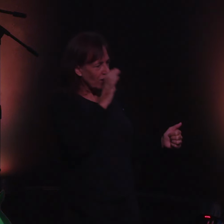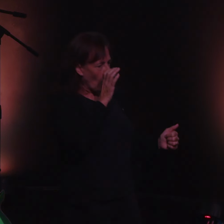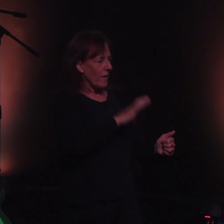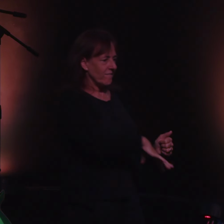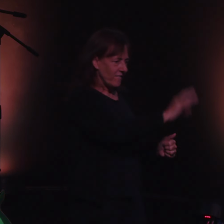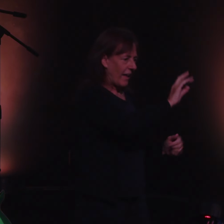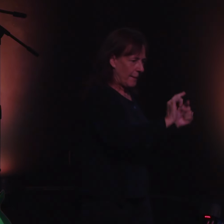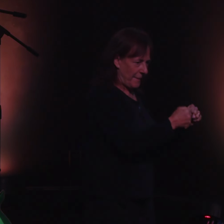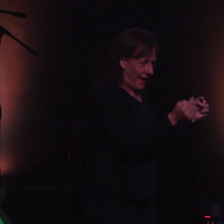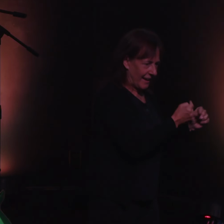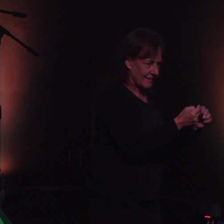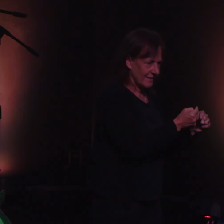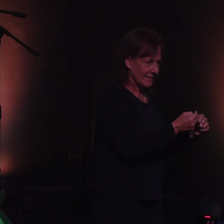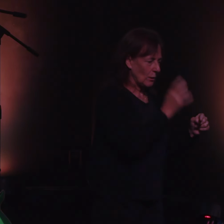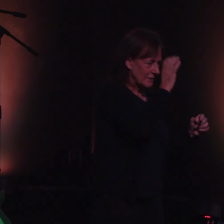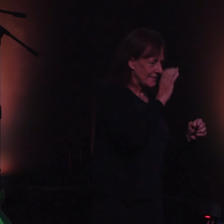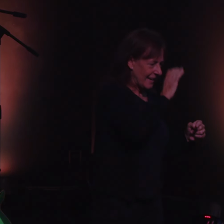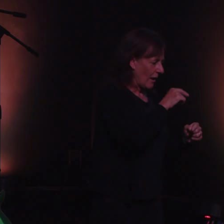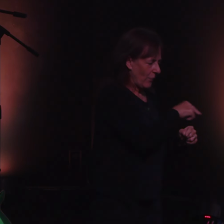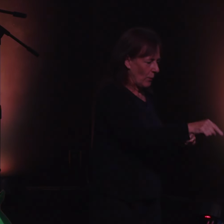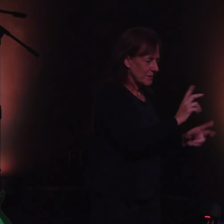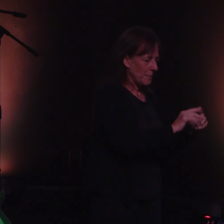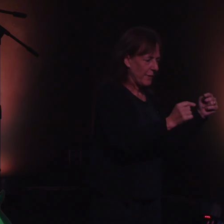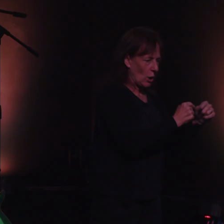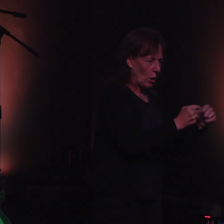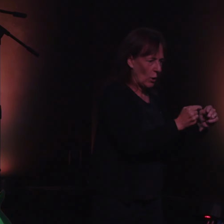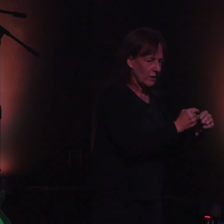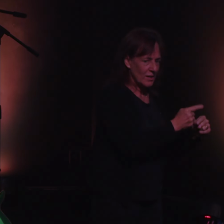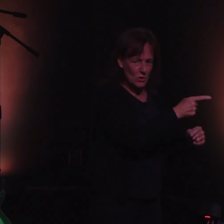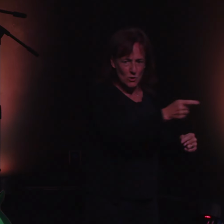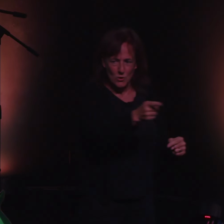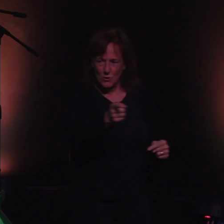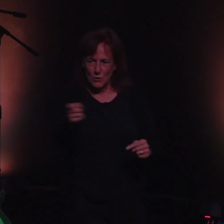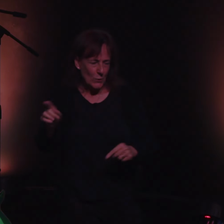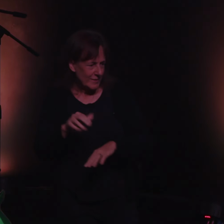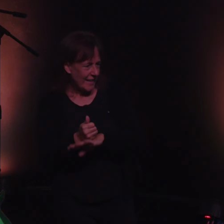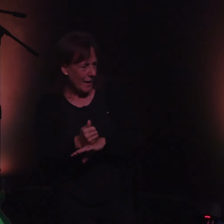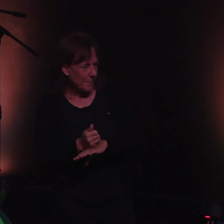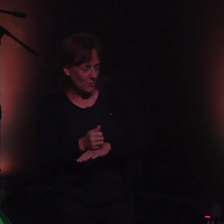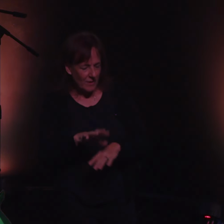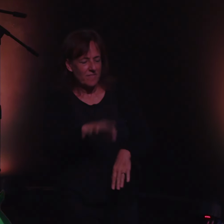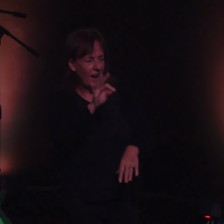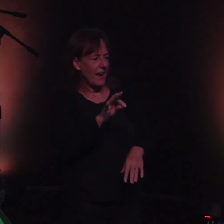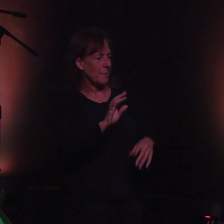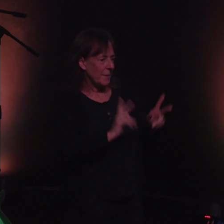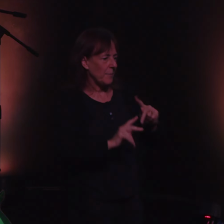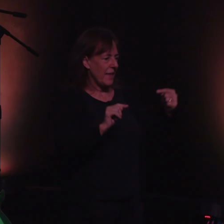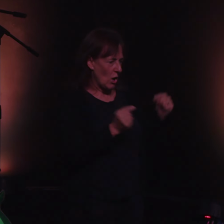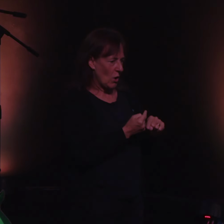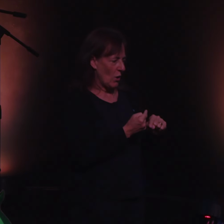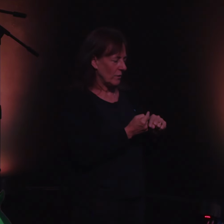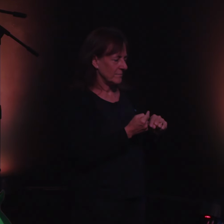pain. Go seek out those who are hurting. That's what I want for you. You set up shop where you can find pain the